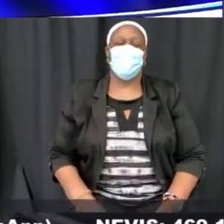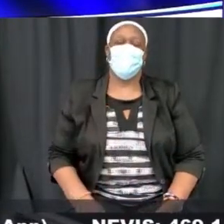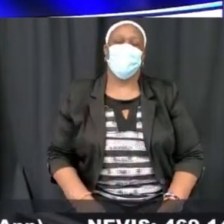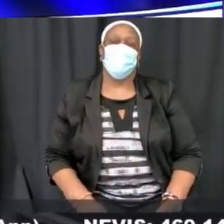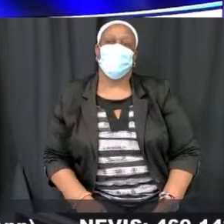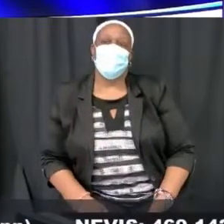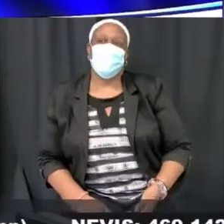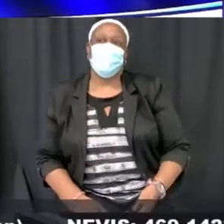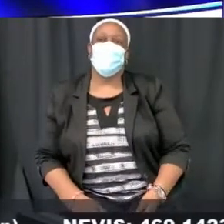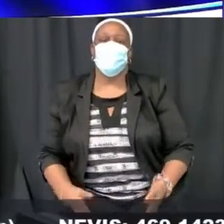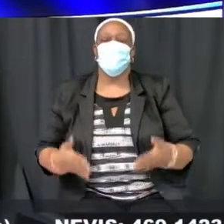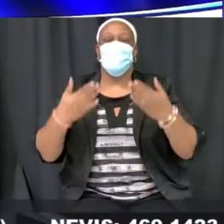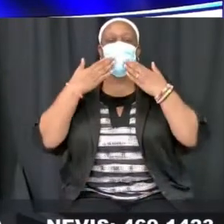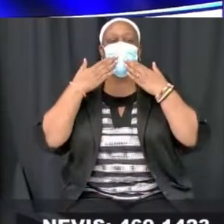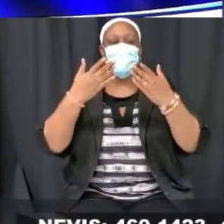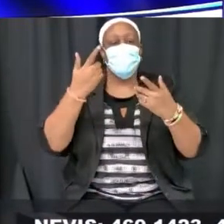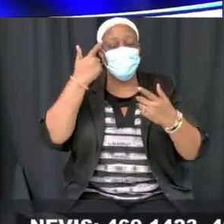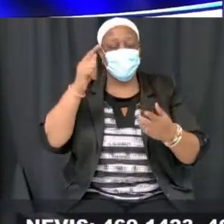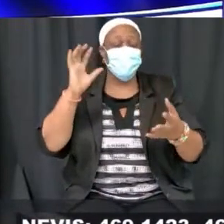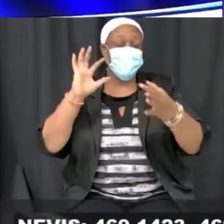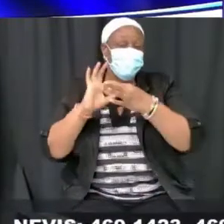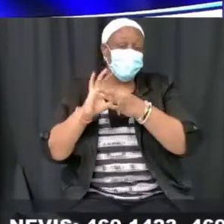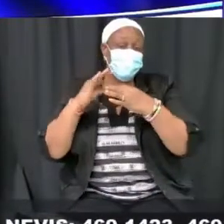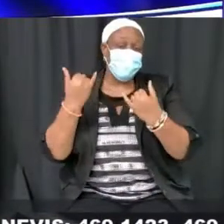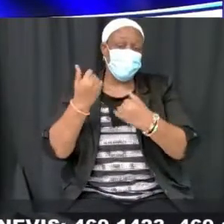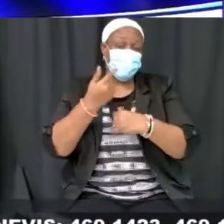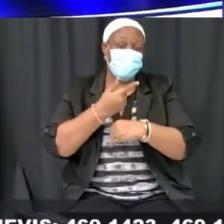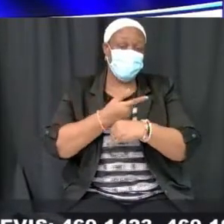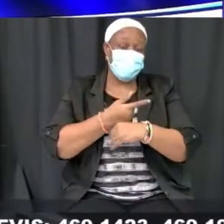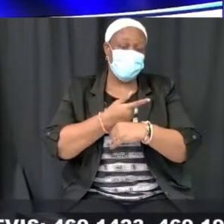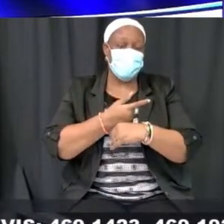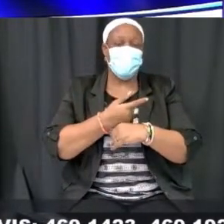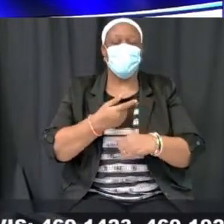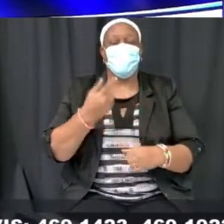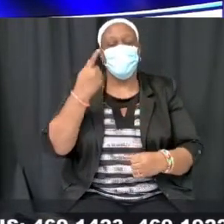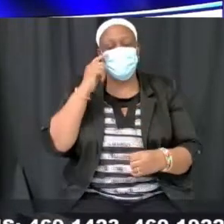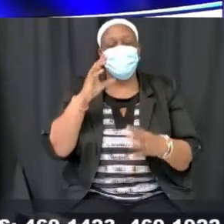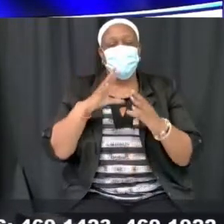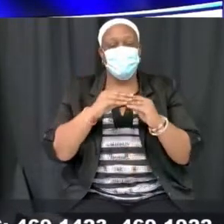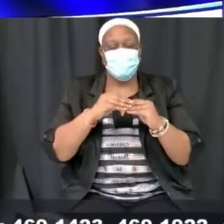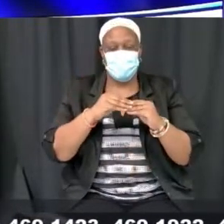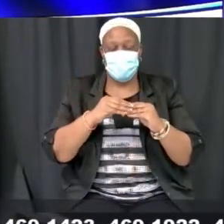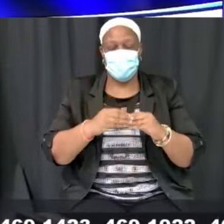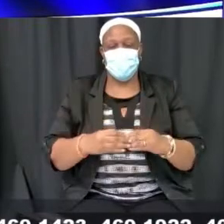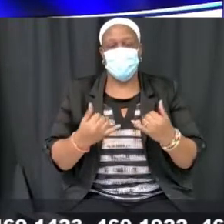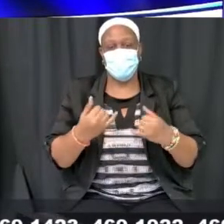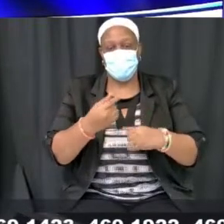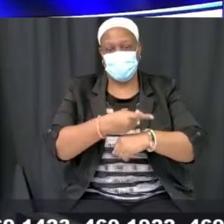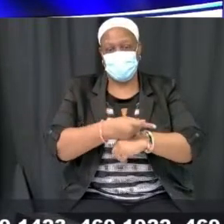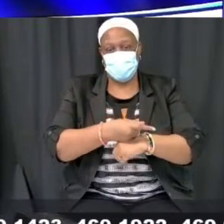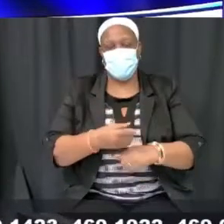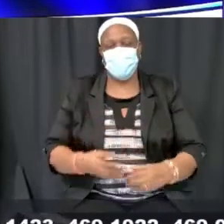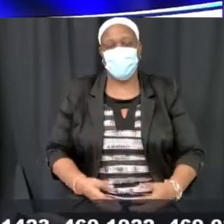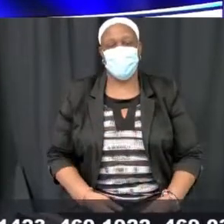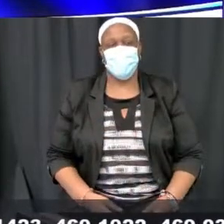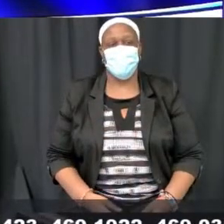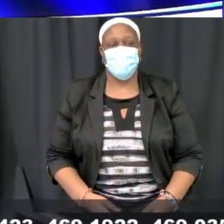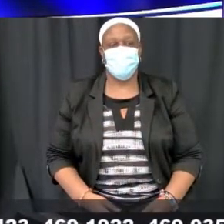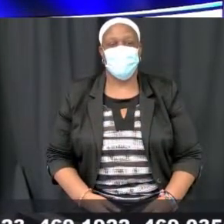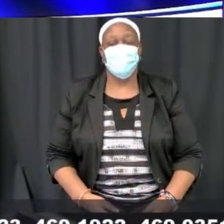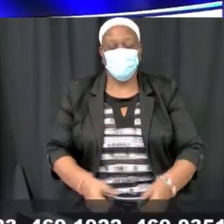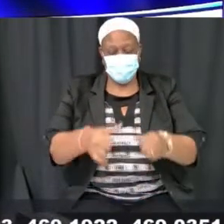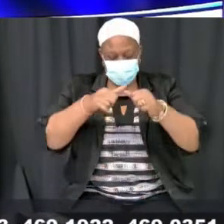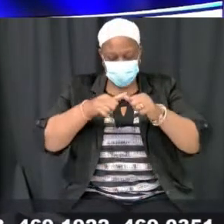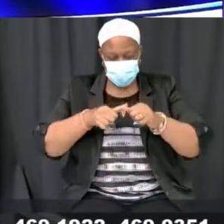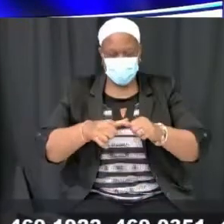Lesroy Williams. Thank you very much for joining us for our press briefing today. Of course, we continue